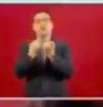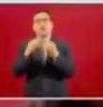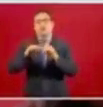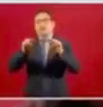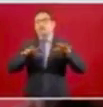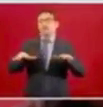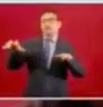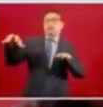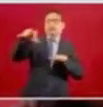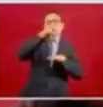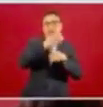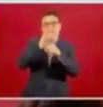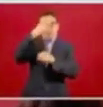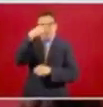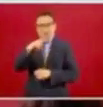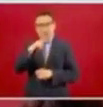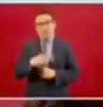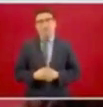and